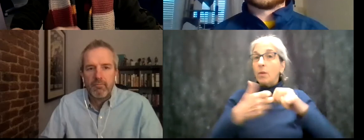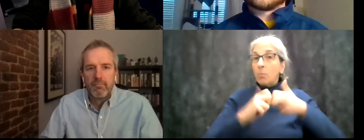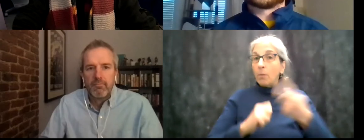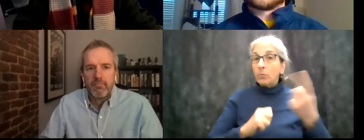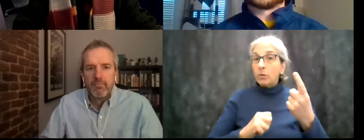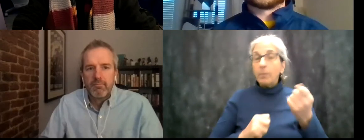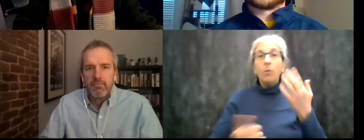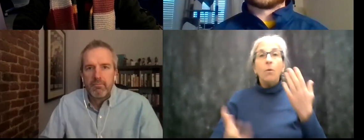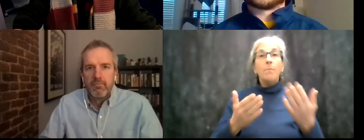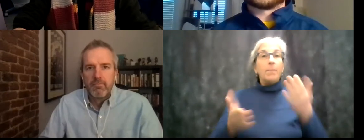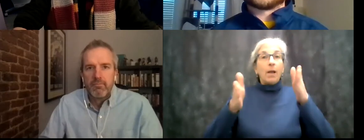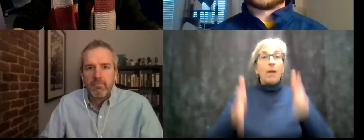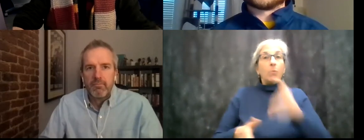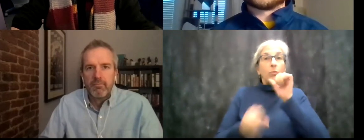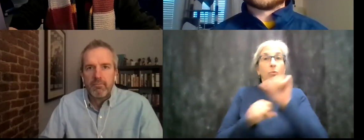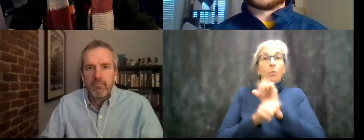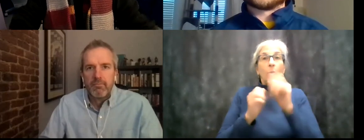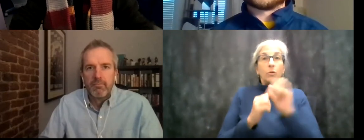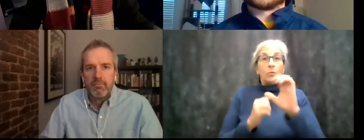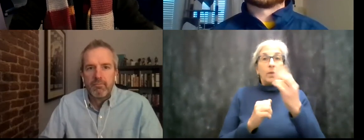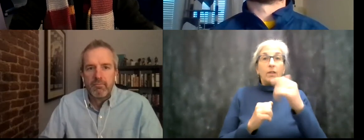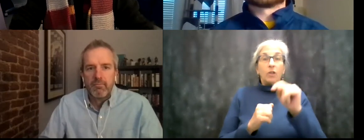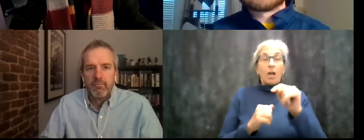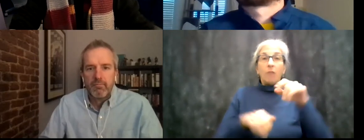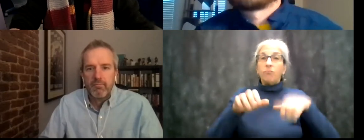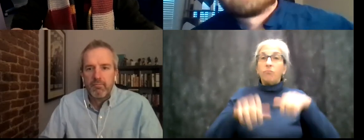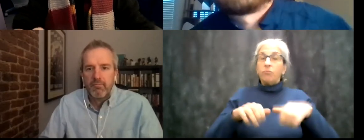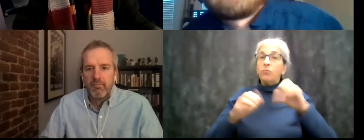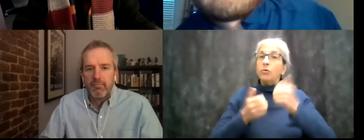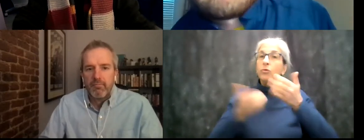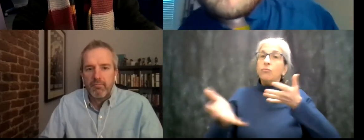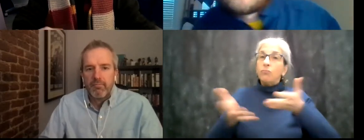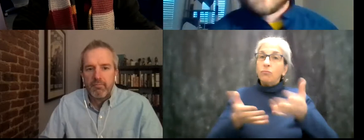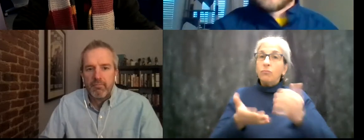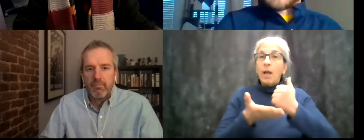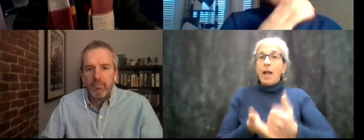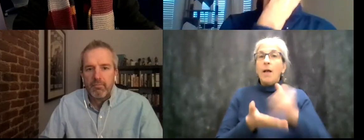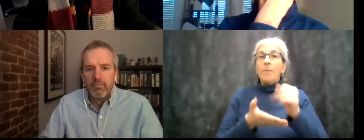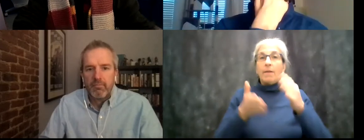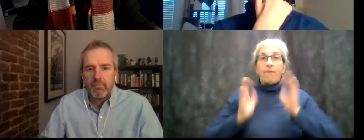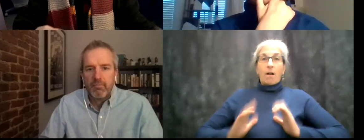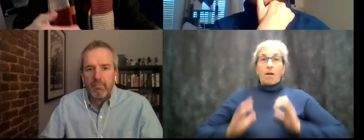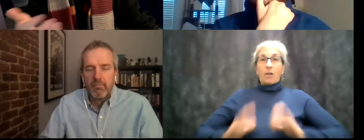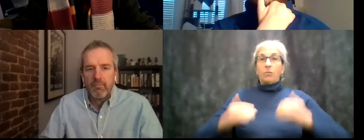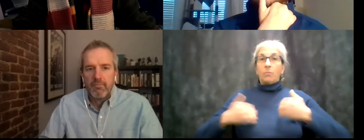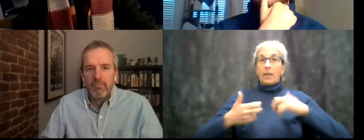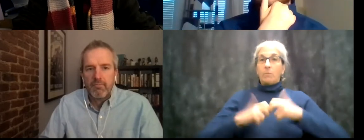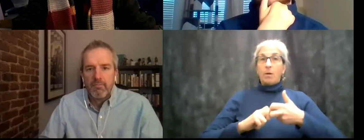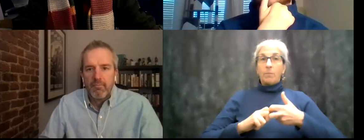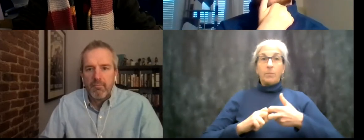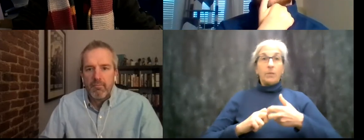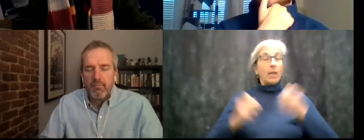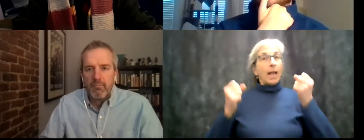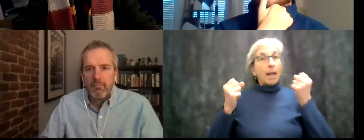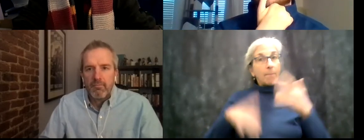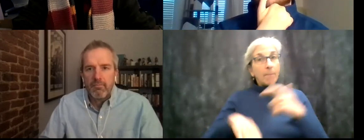or email to help people that have problems. And oftentimes when you take this job, even if you don't know that much about